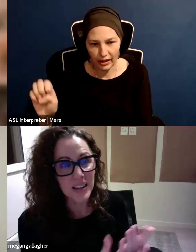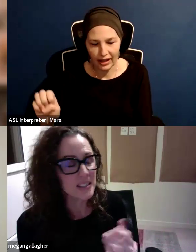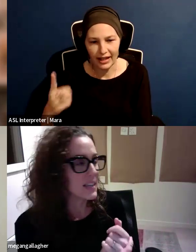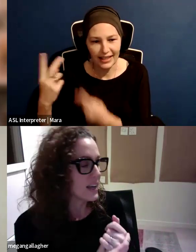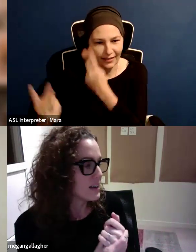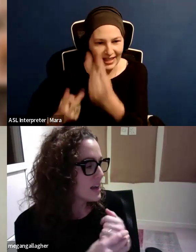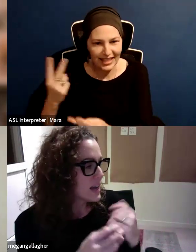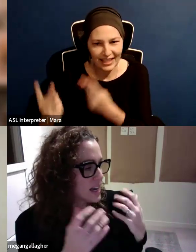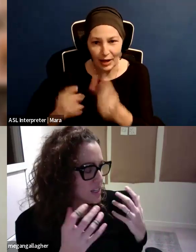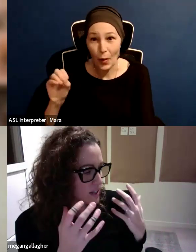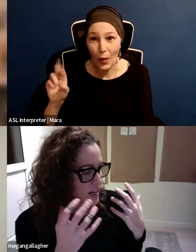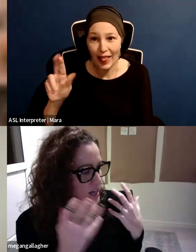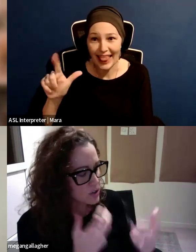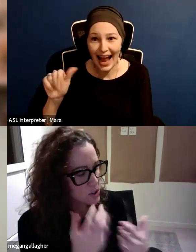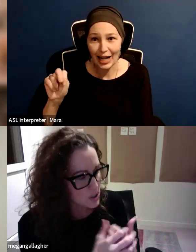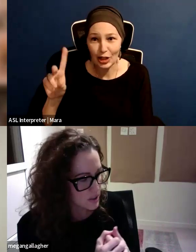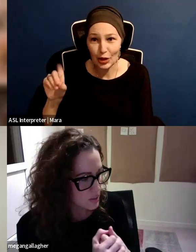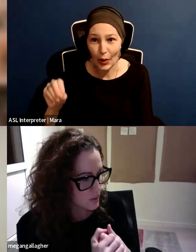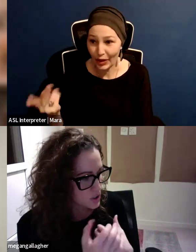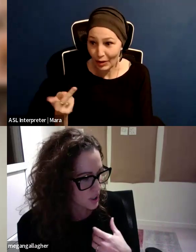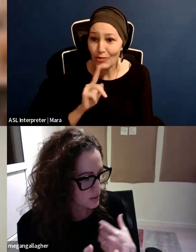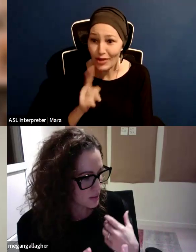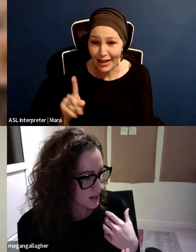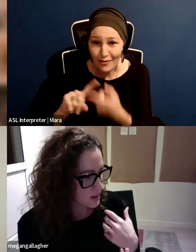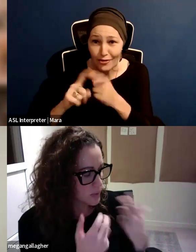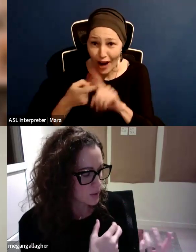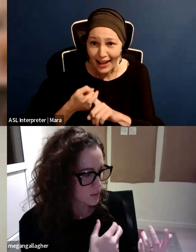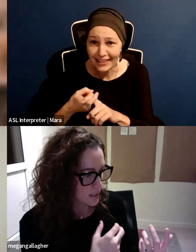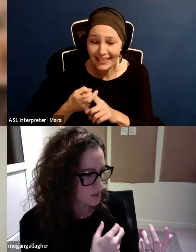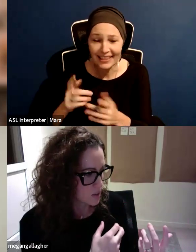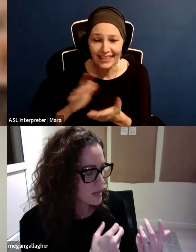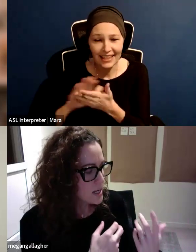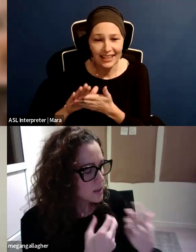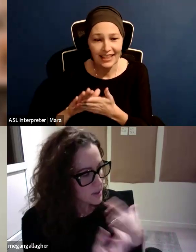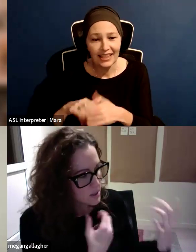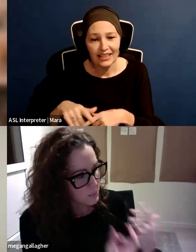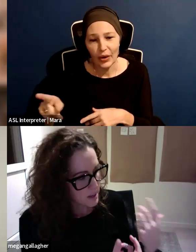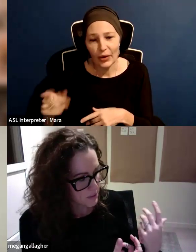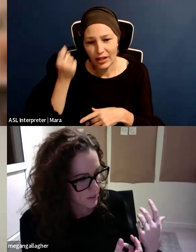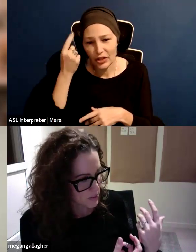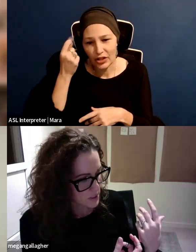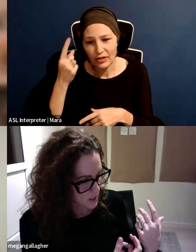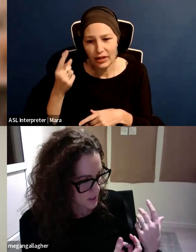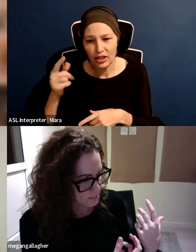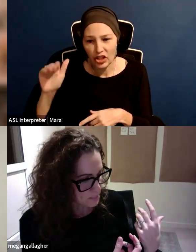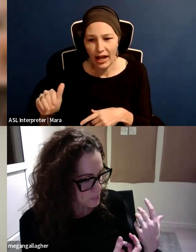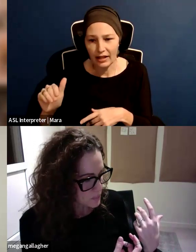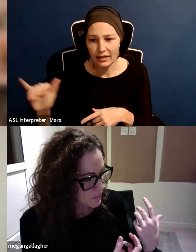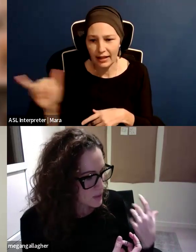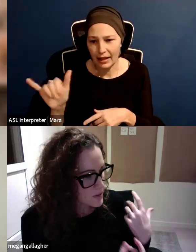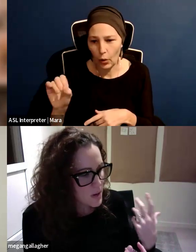real buds, and he understood that with a child like Orlando, they're going to play father and